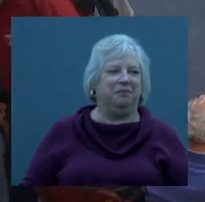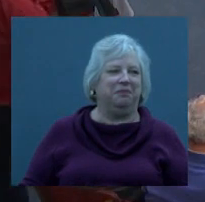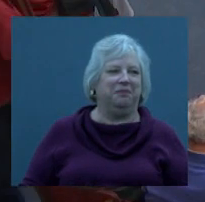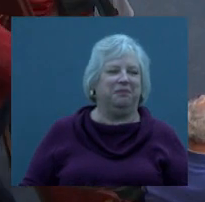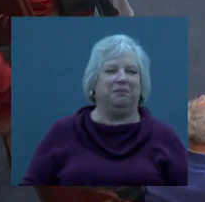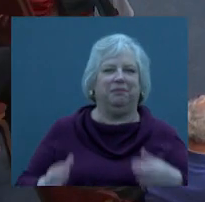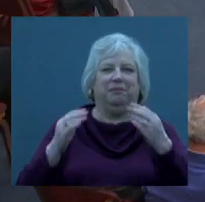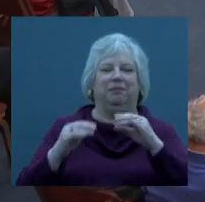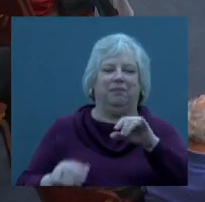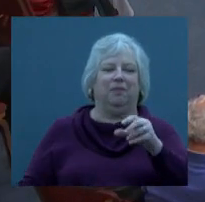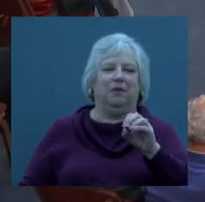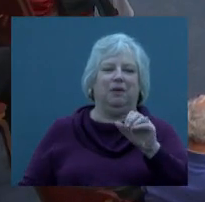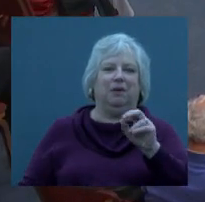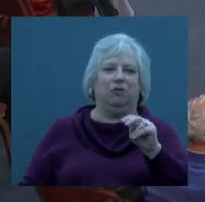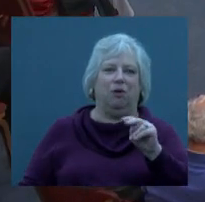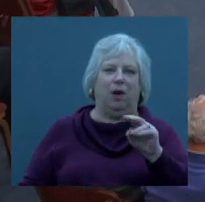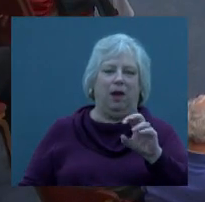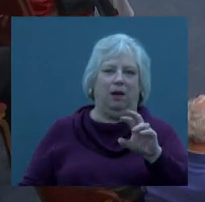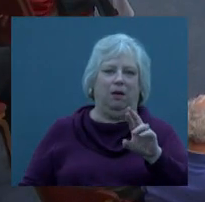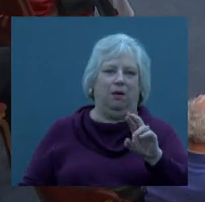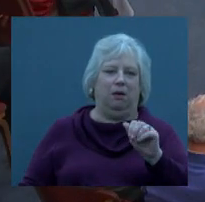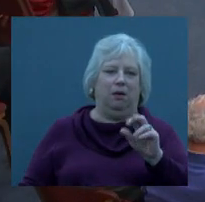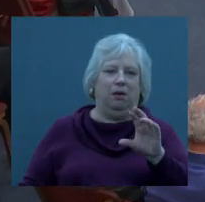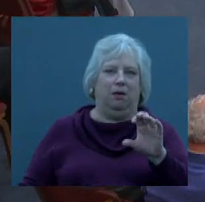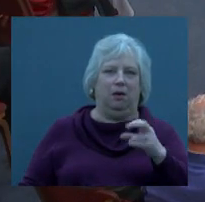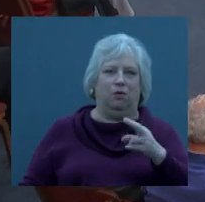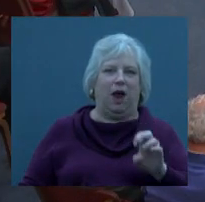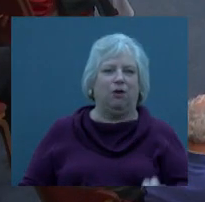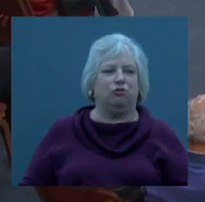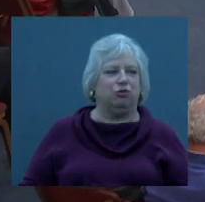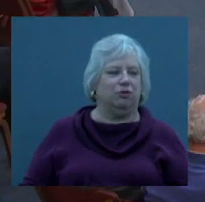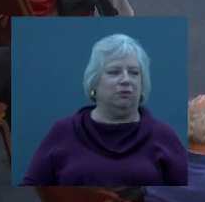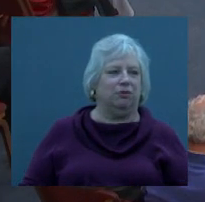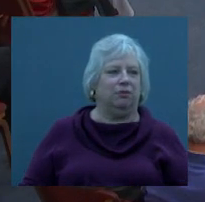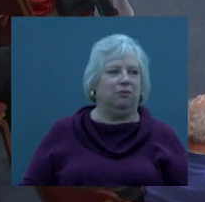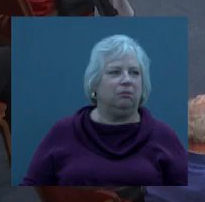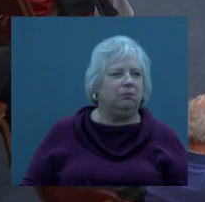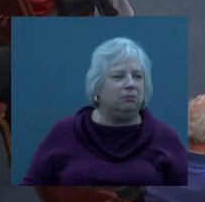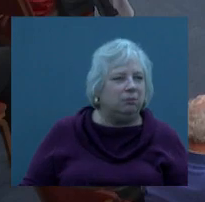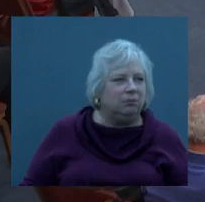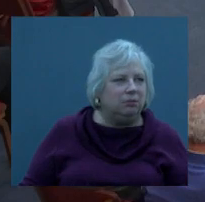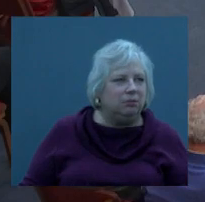you. Joanne Roush? Did I say that right?